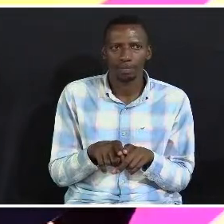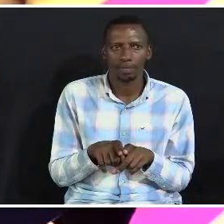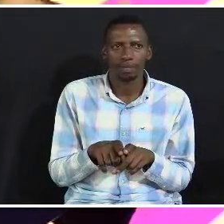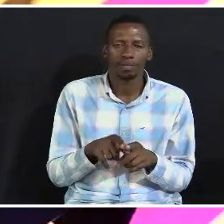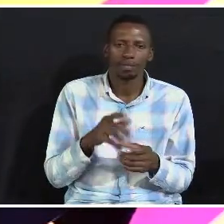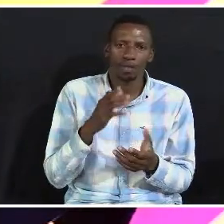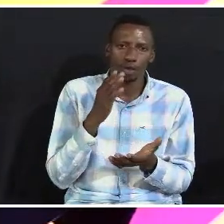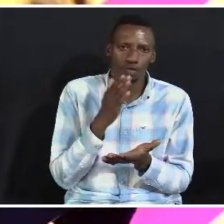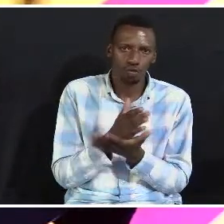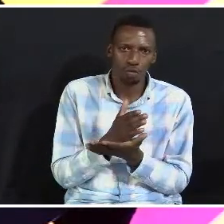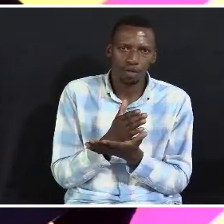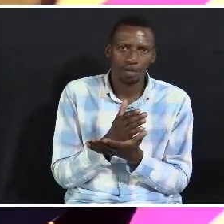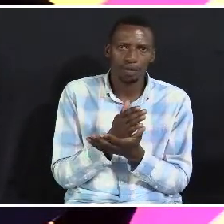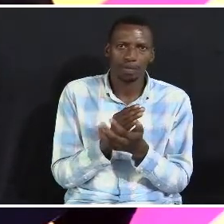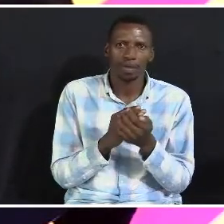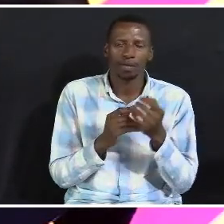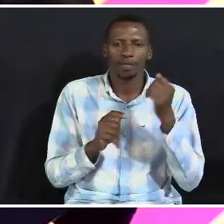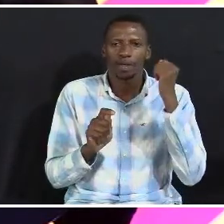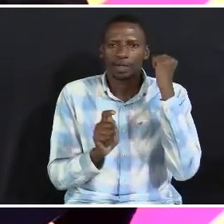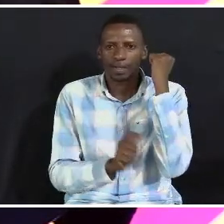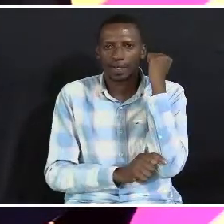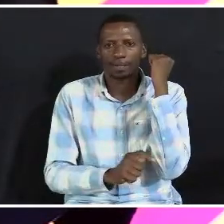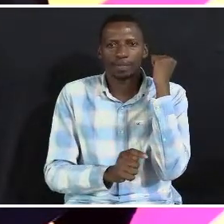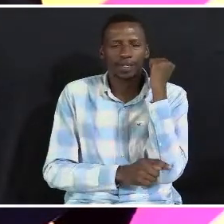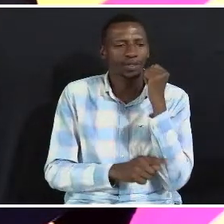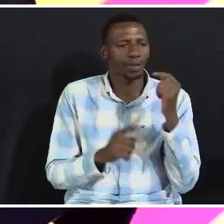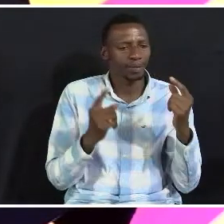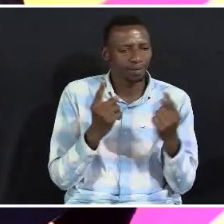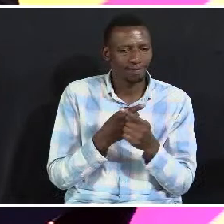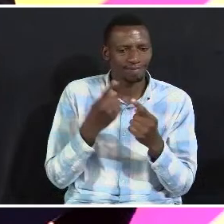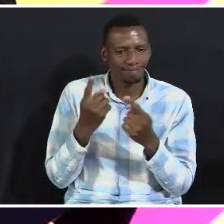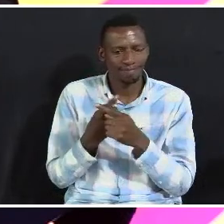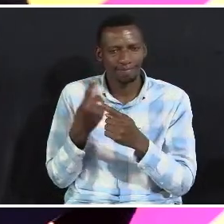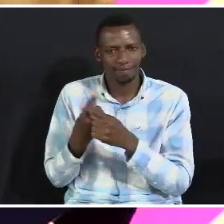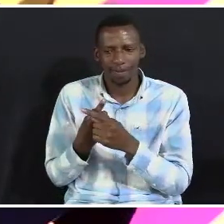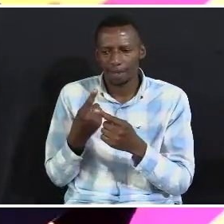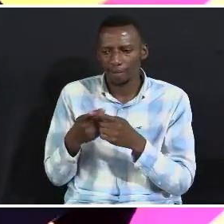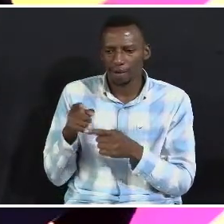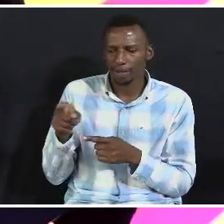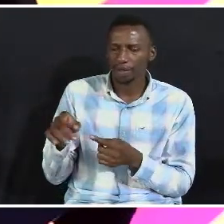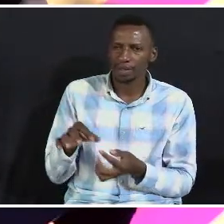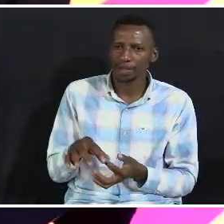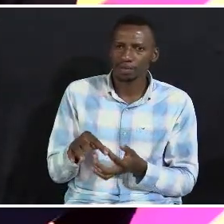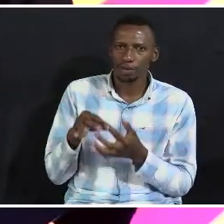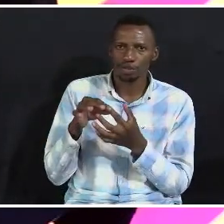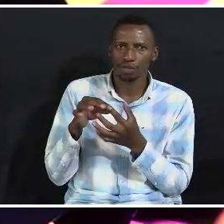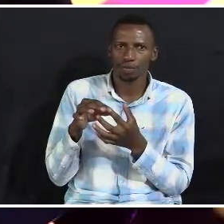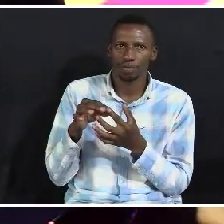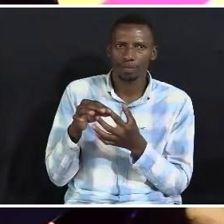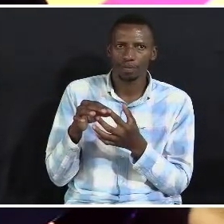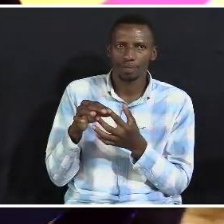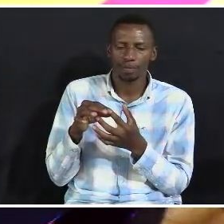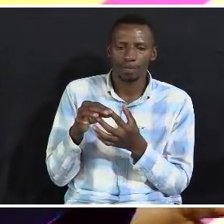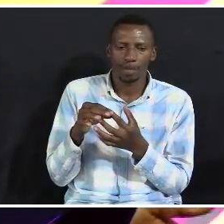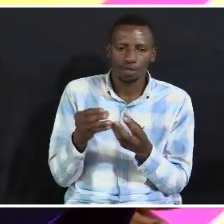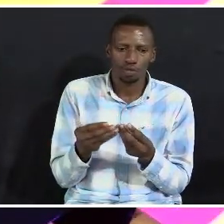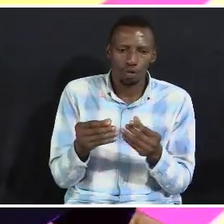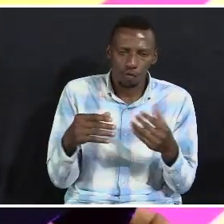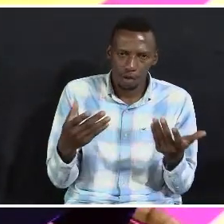Truly, temptations have mauled us human beings, but this one stands out unique and was handled in a unique